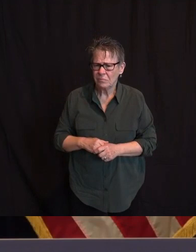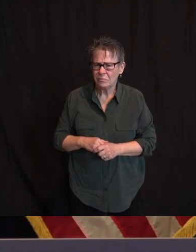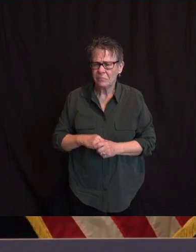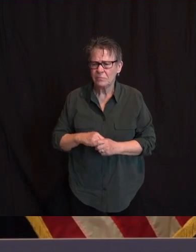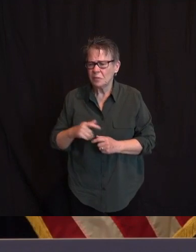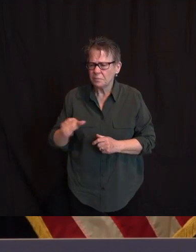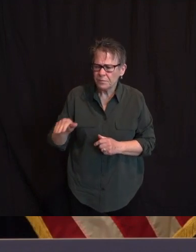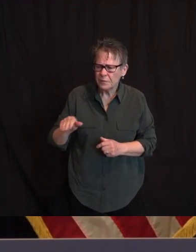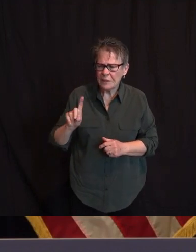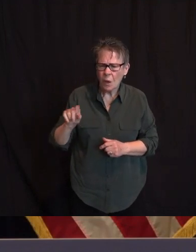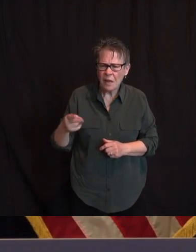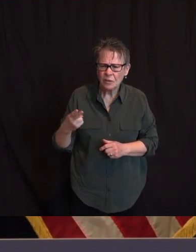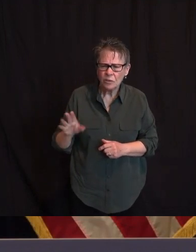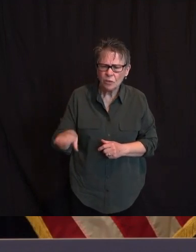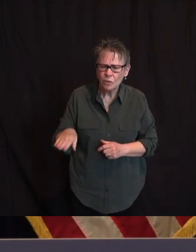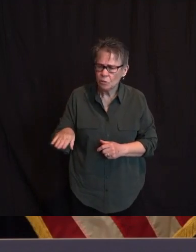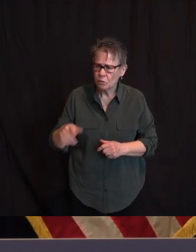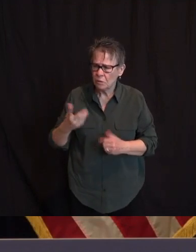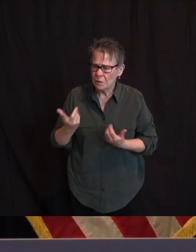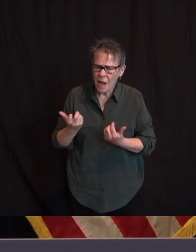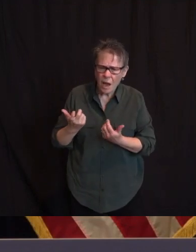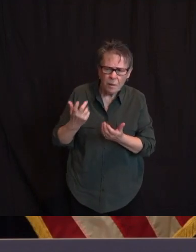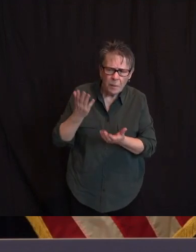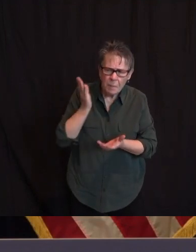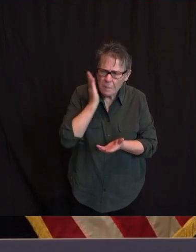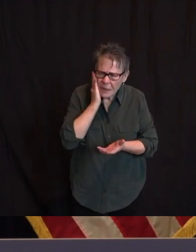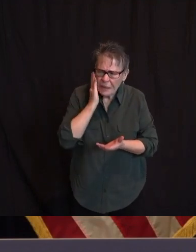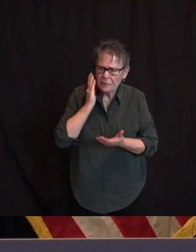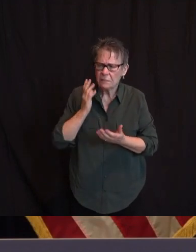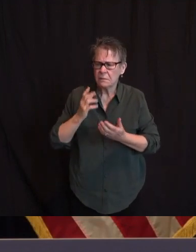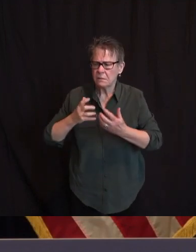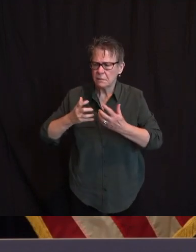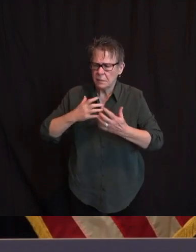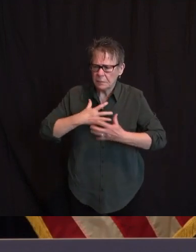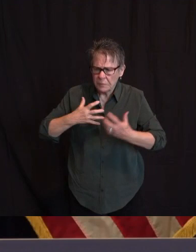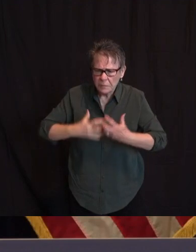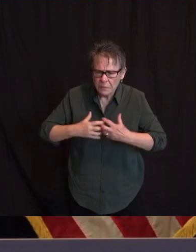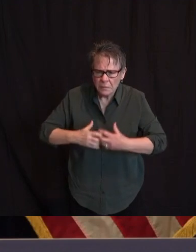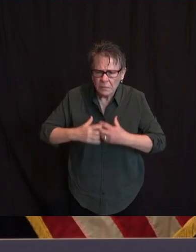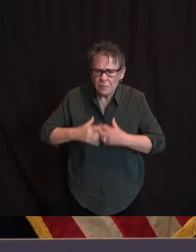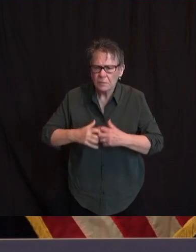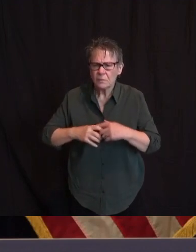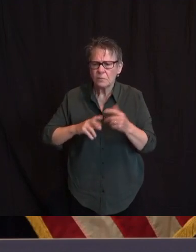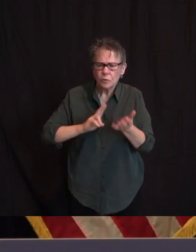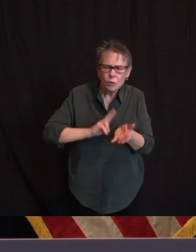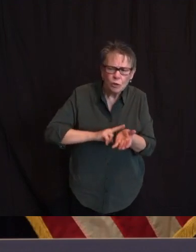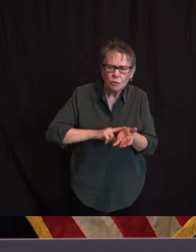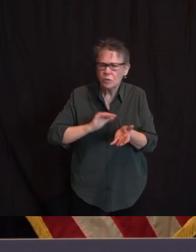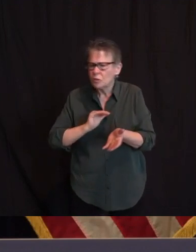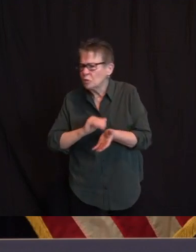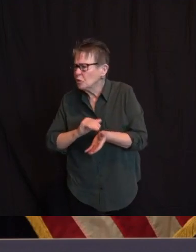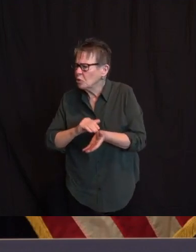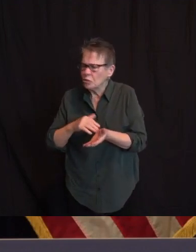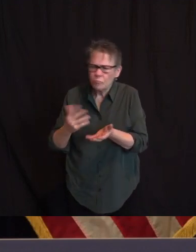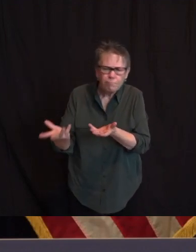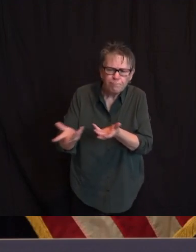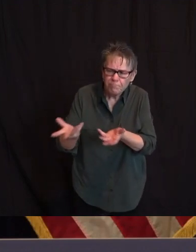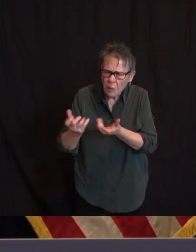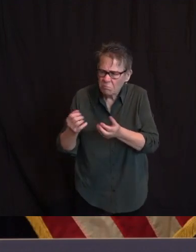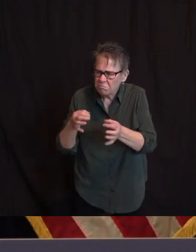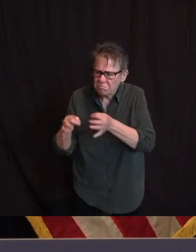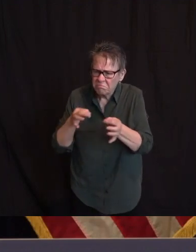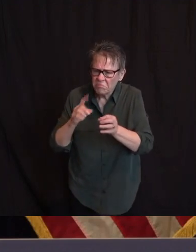ventilator, healthcare workers. We are running as fast as we can to get out ahead of